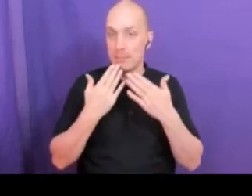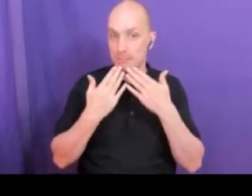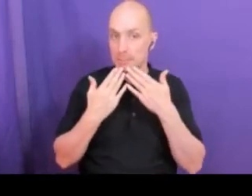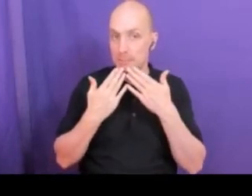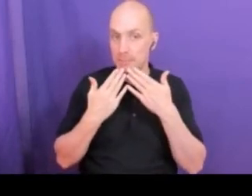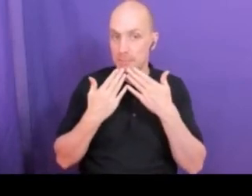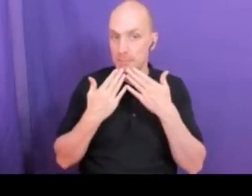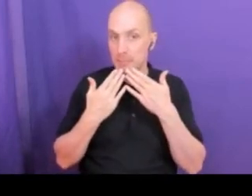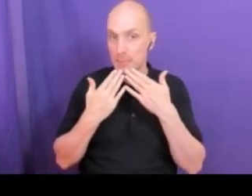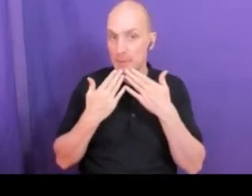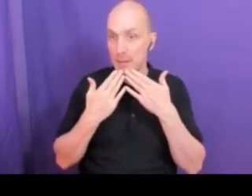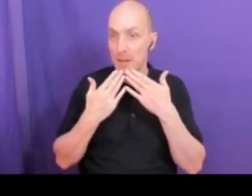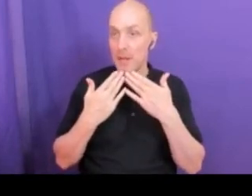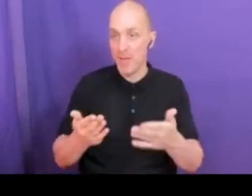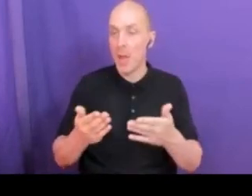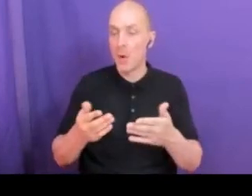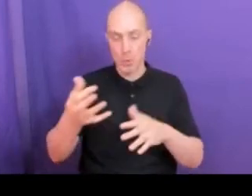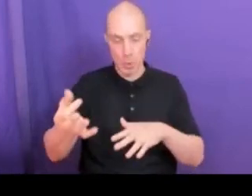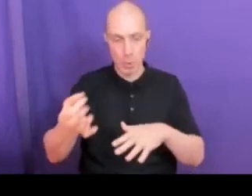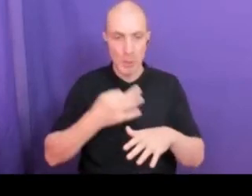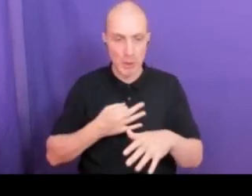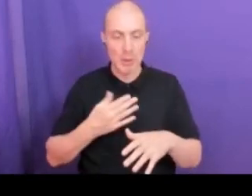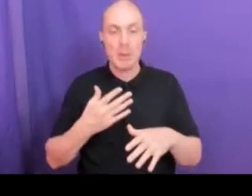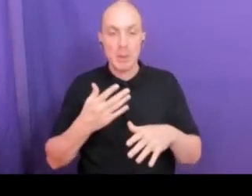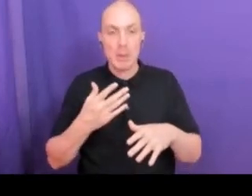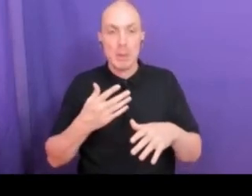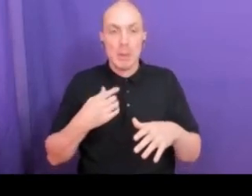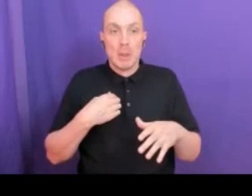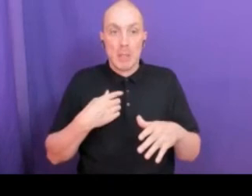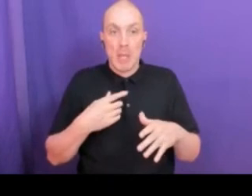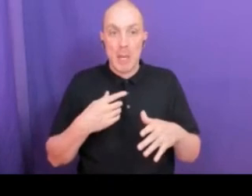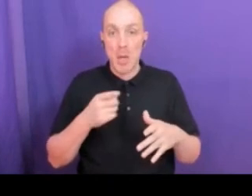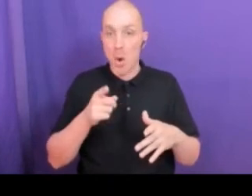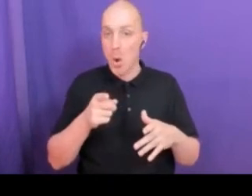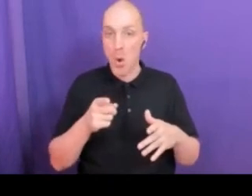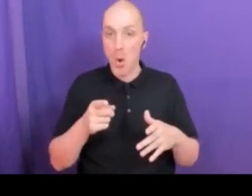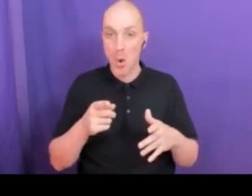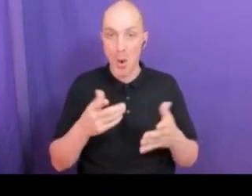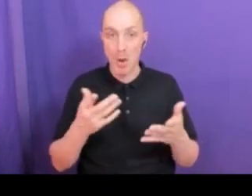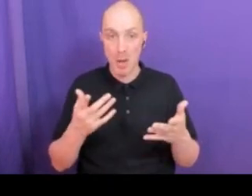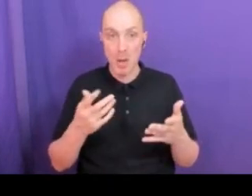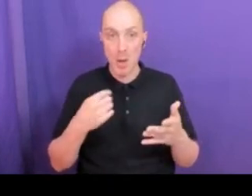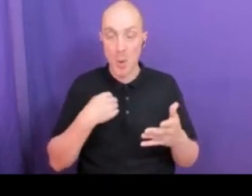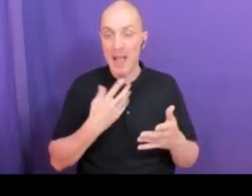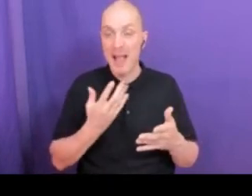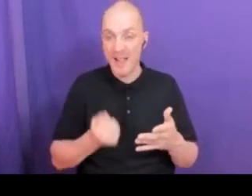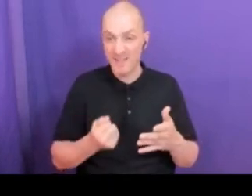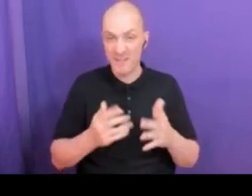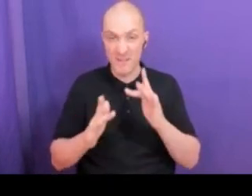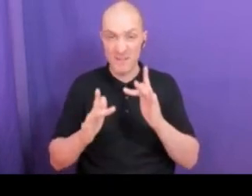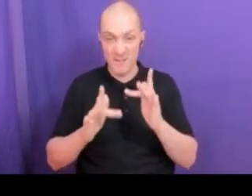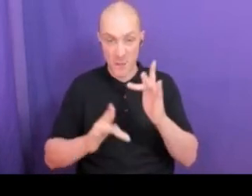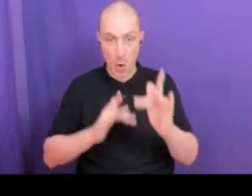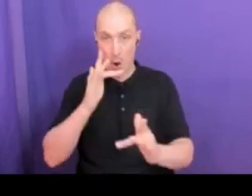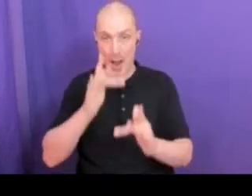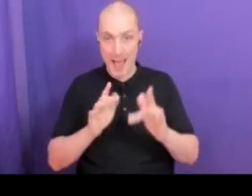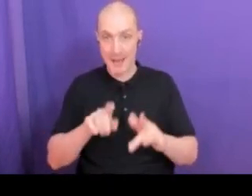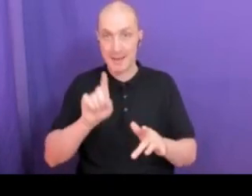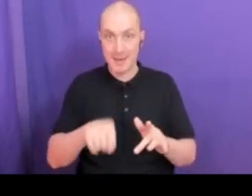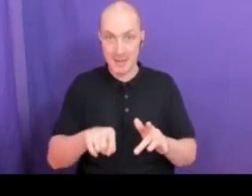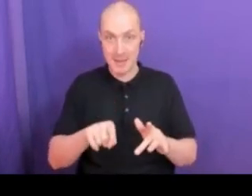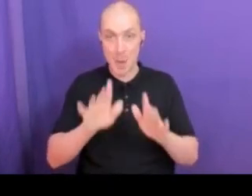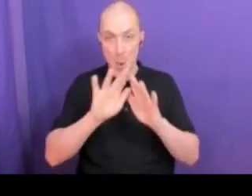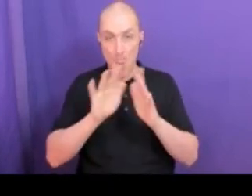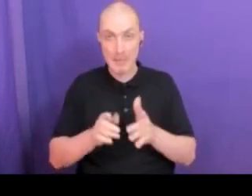in. I think probably on a purely practical level, so we have our Brain Health Scotland website, and if you log onto that website, you could find on your search